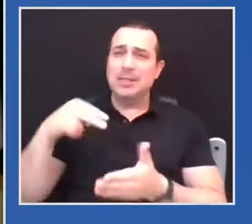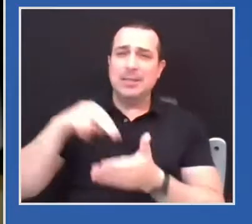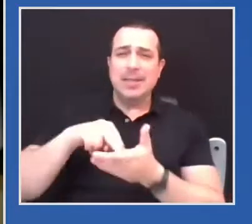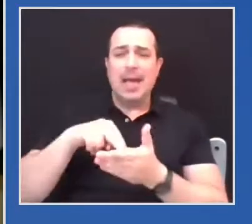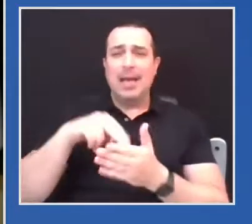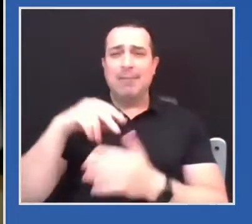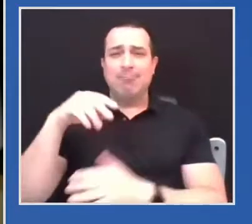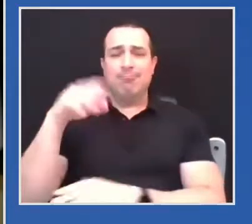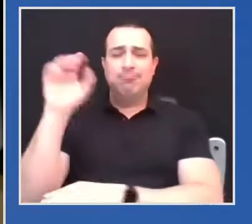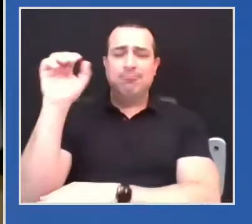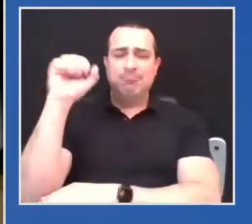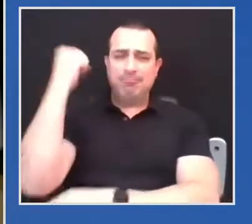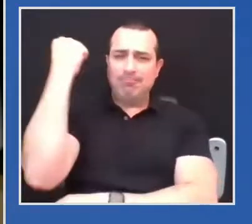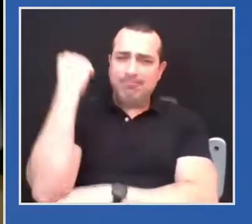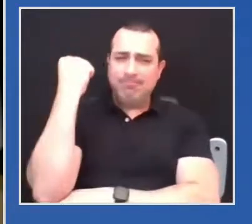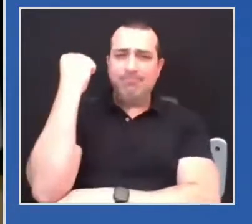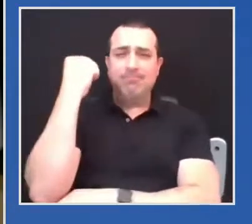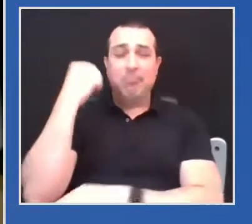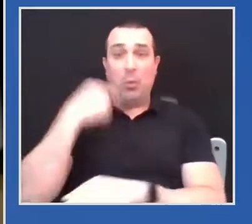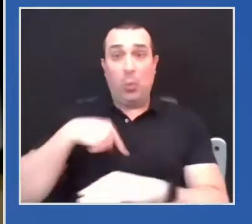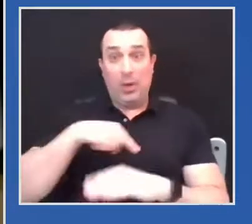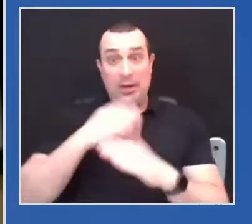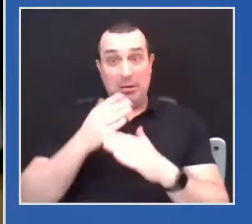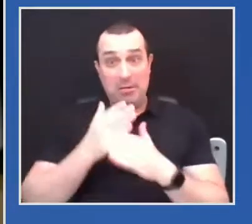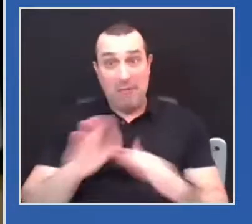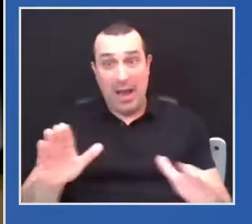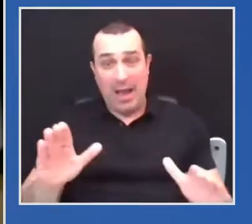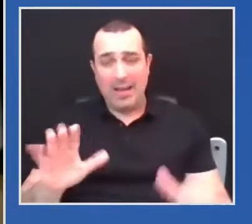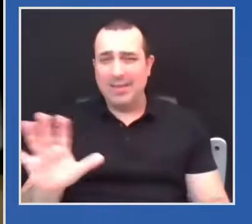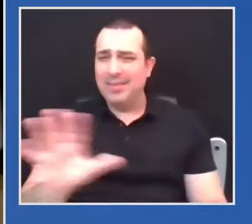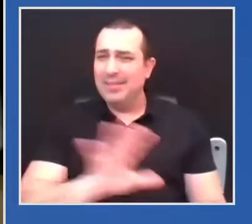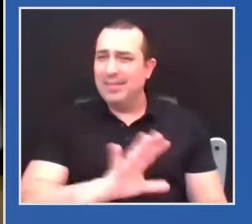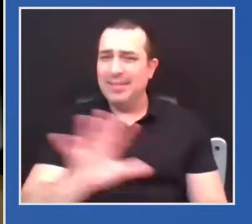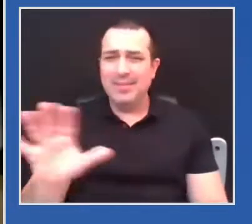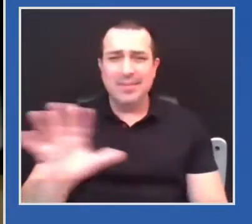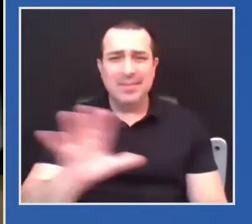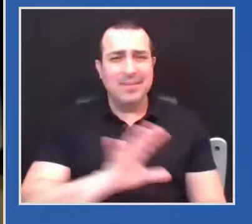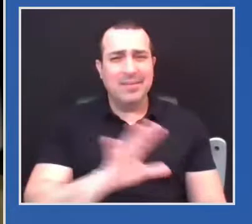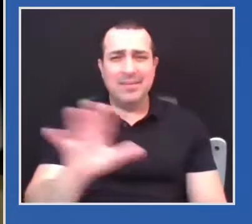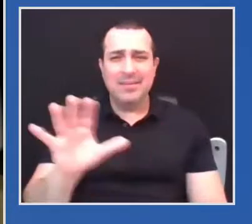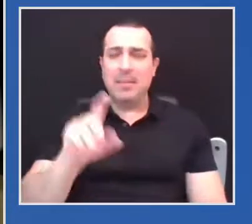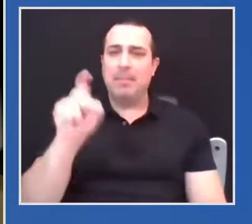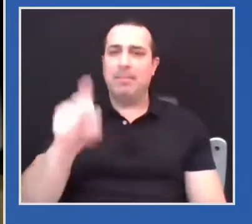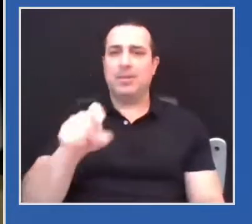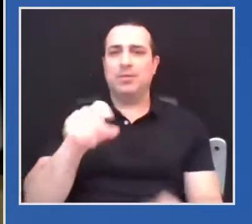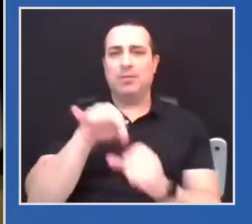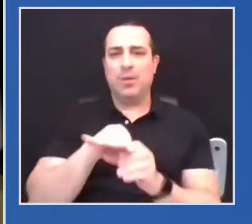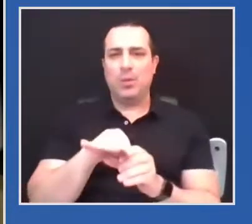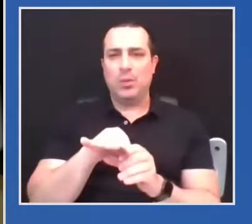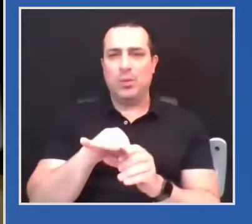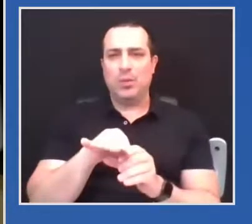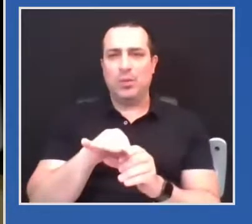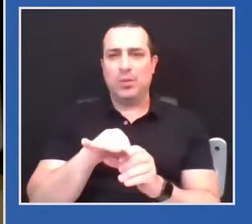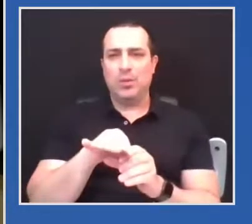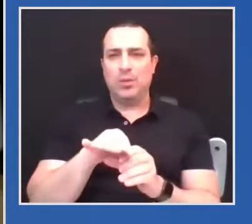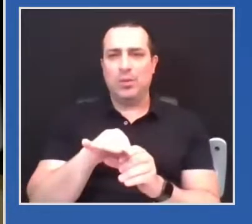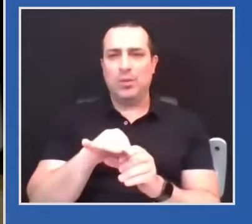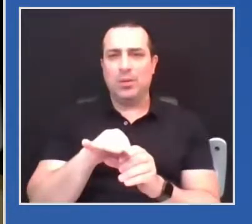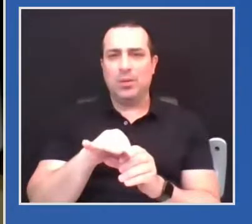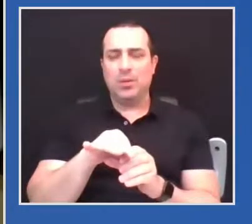let ourselves remain divided. But we have to vote. Go to